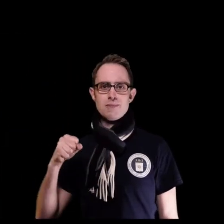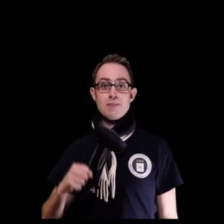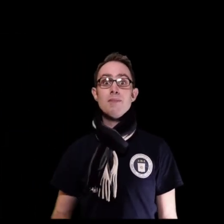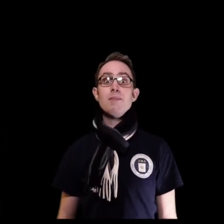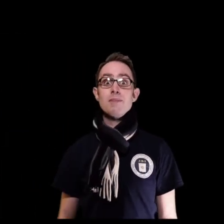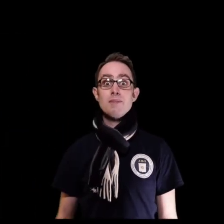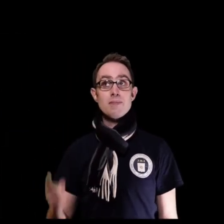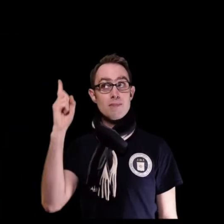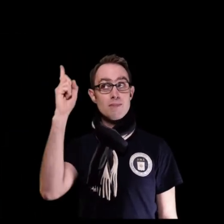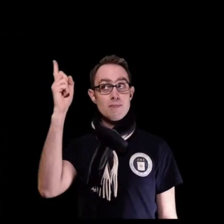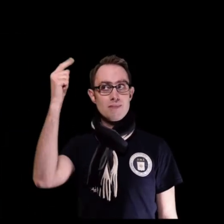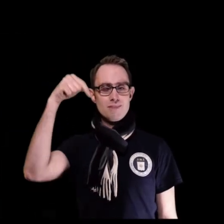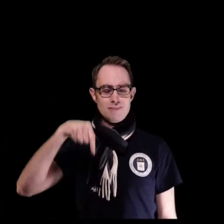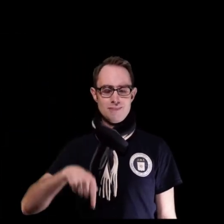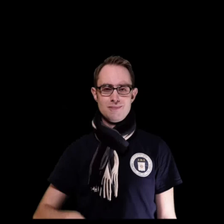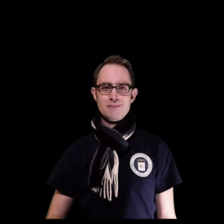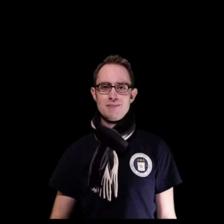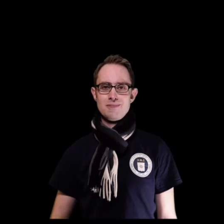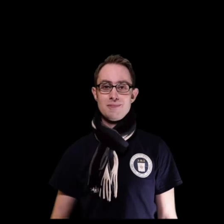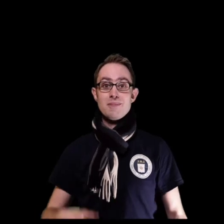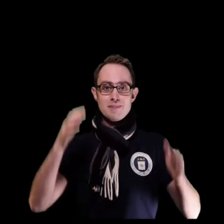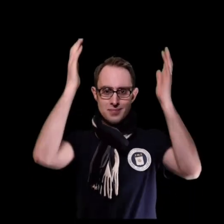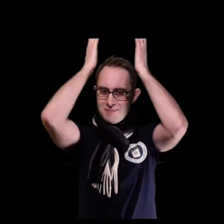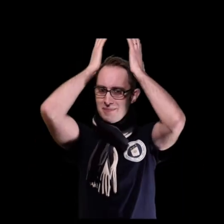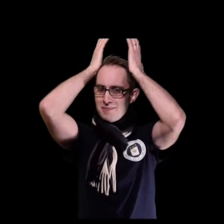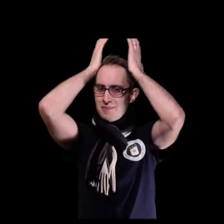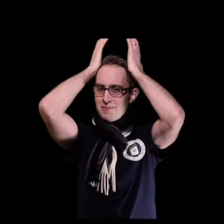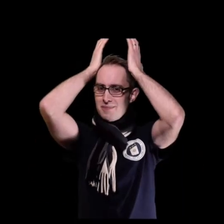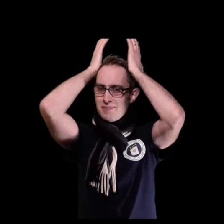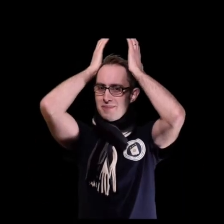world. He's arrived.